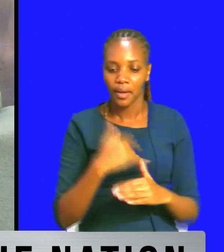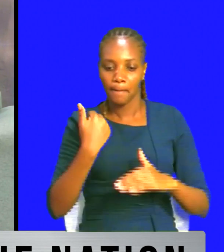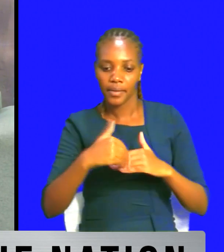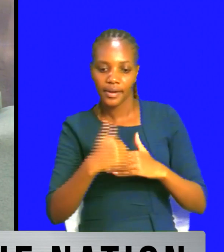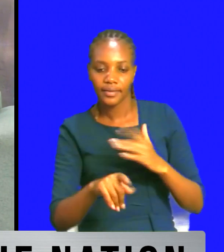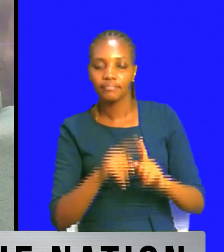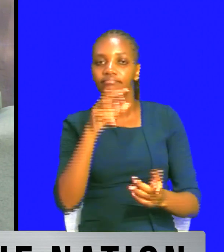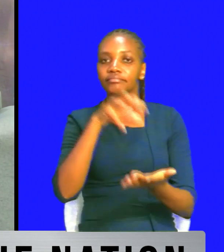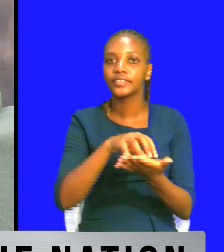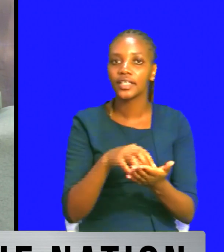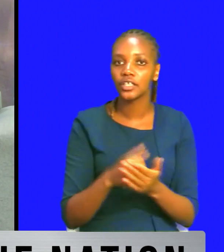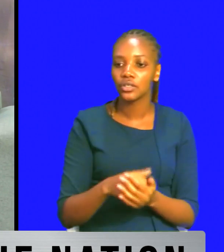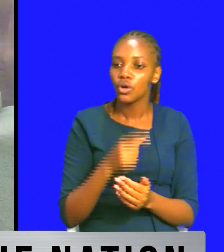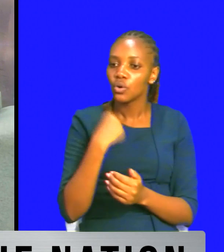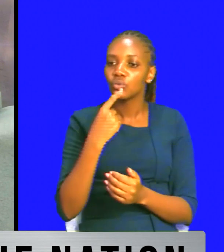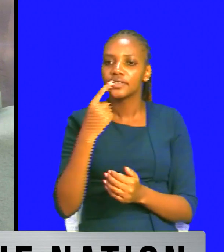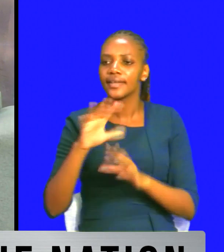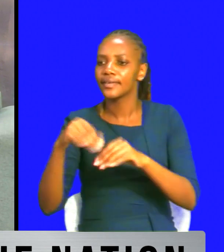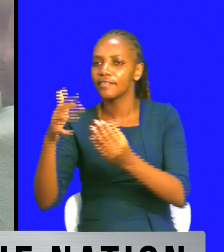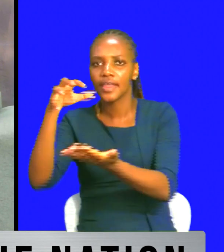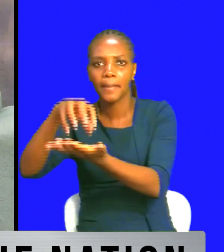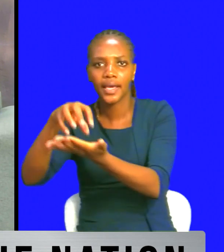cake. Yeah. Who said give them cake?